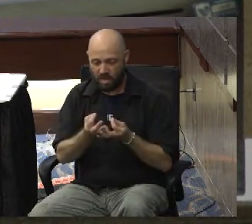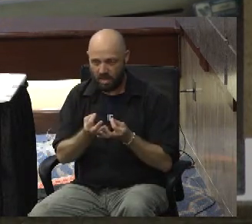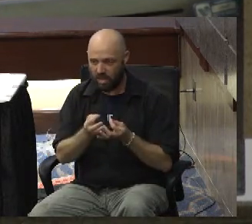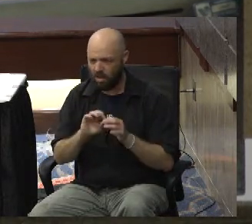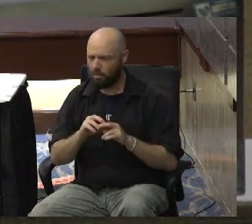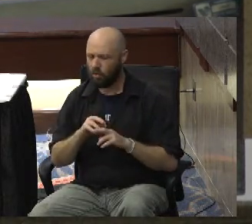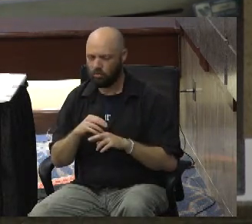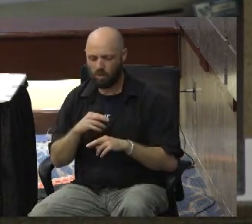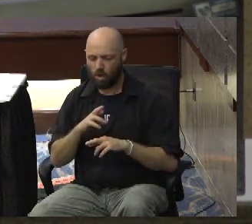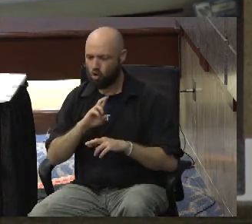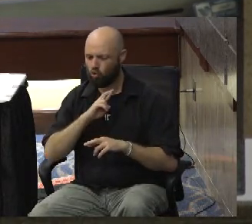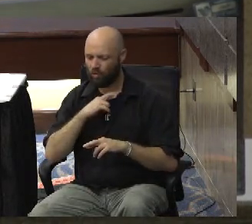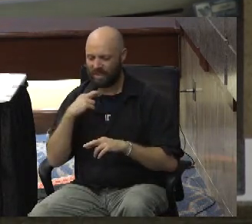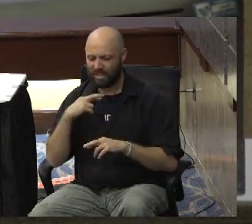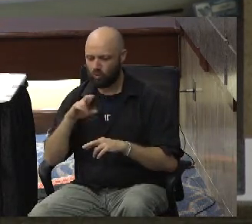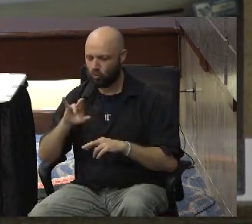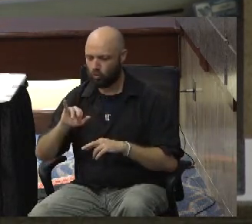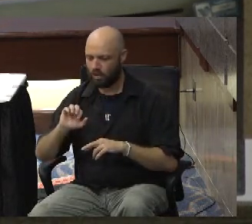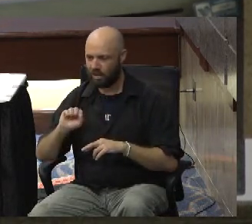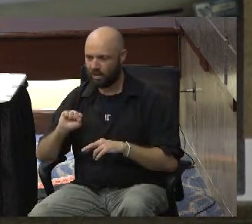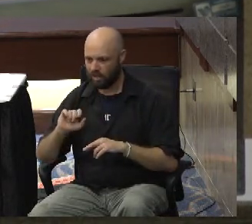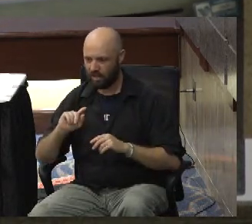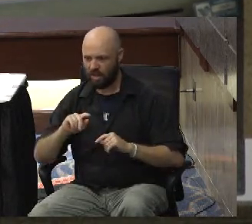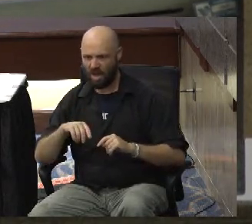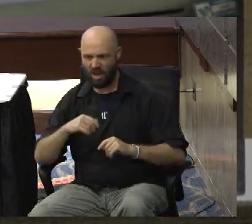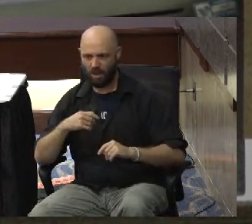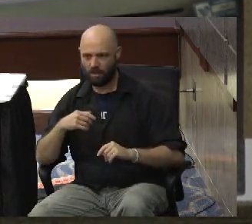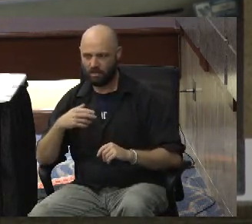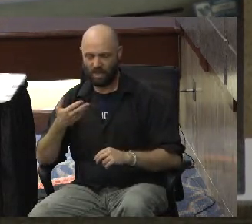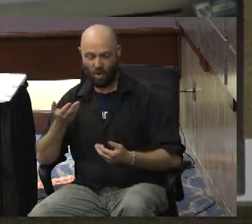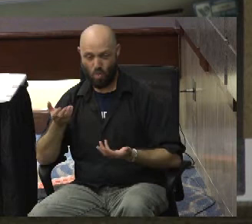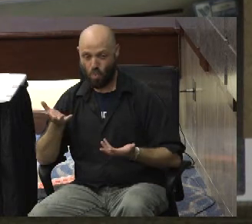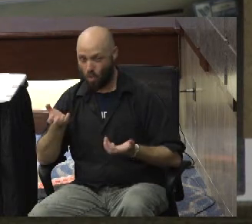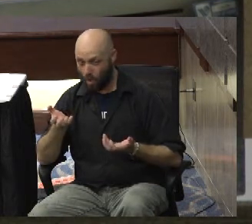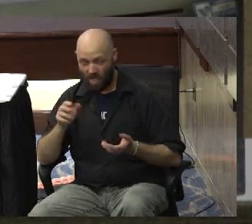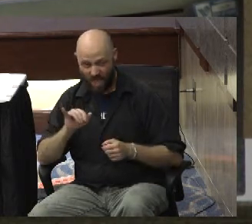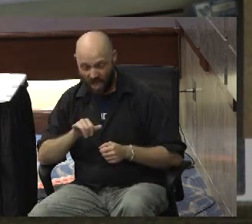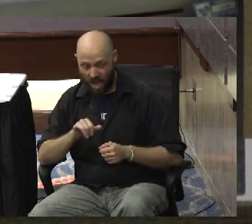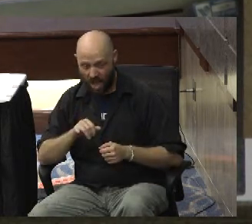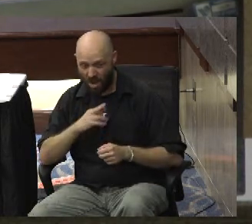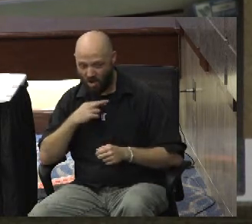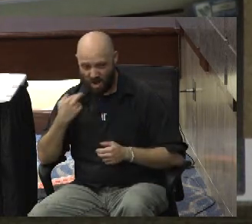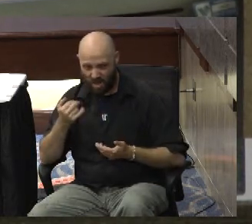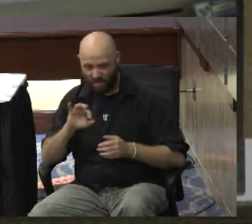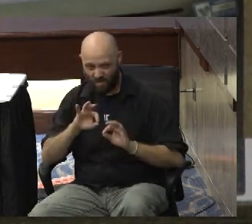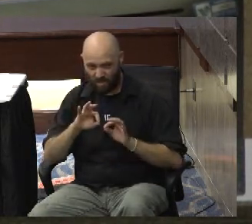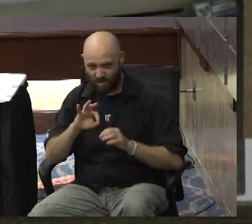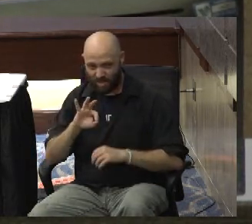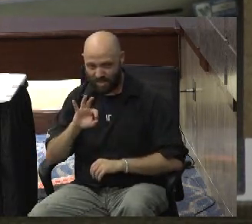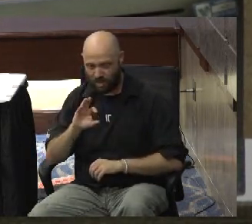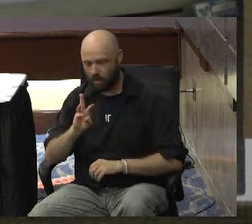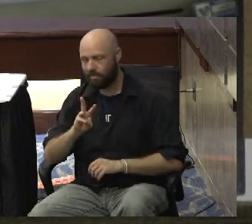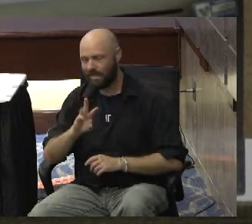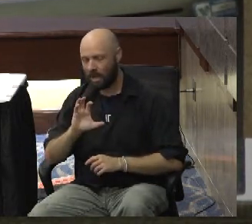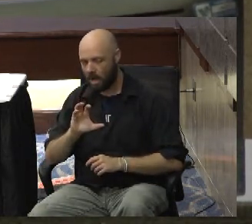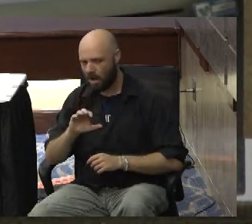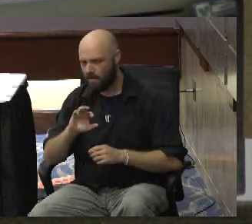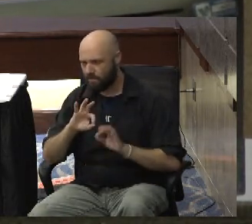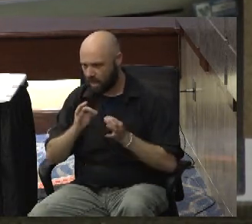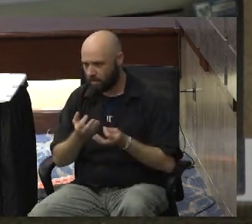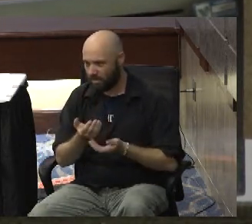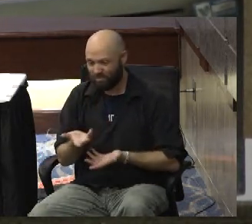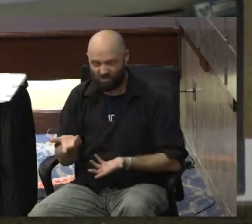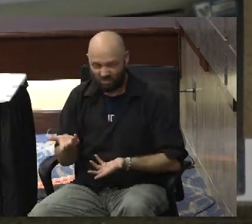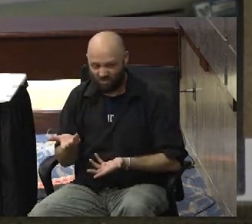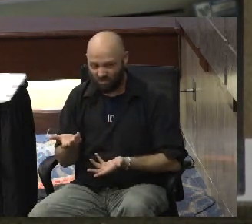I think this is a forward-thinking council who really tries to look at equity and justice. And City Manager